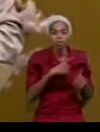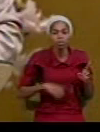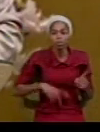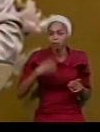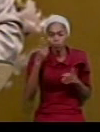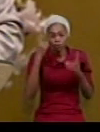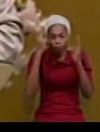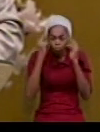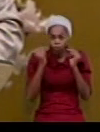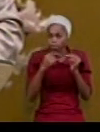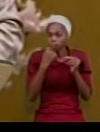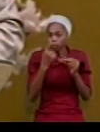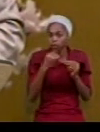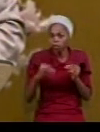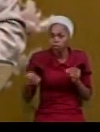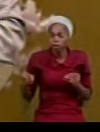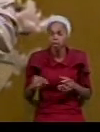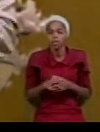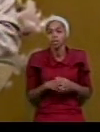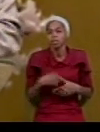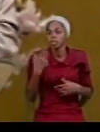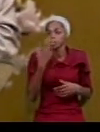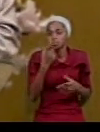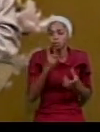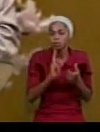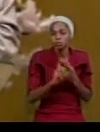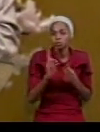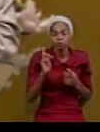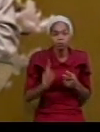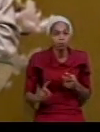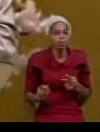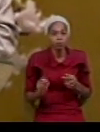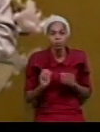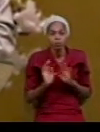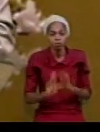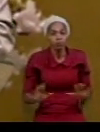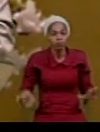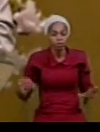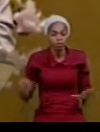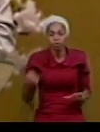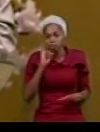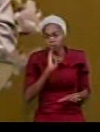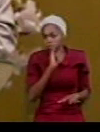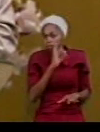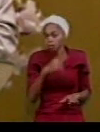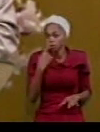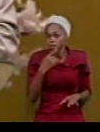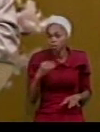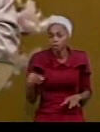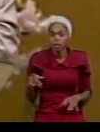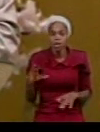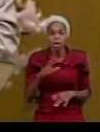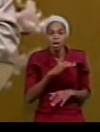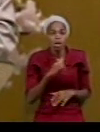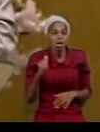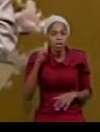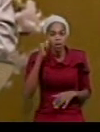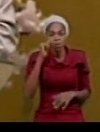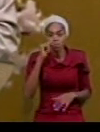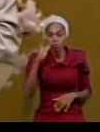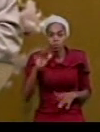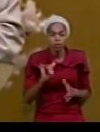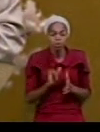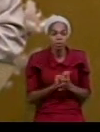the children of Israel, saying, if a woman have conceived seed and born a man child, then she shall be unclean